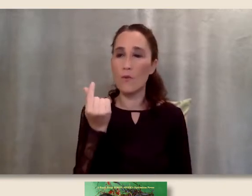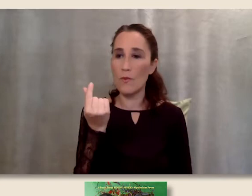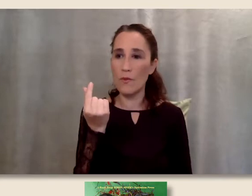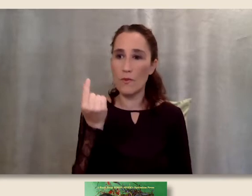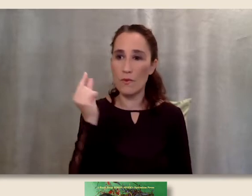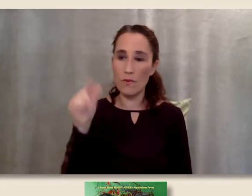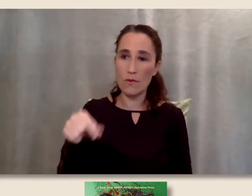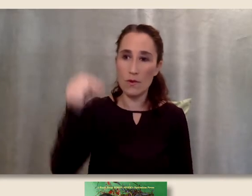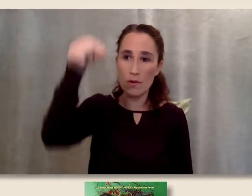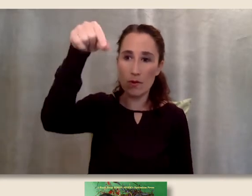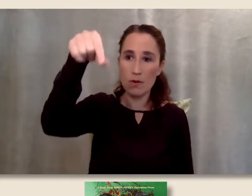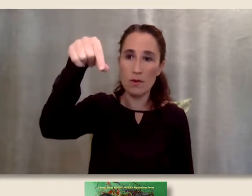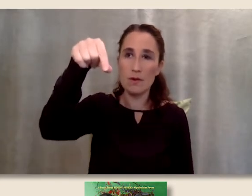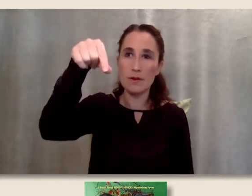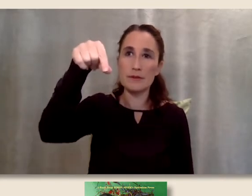guys,